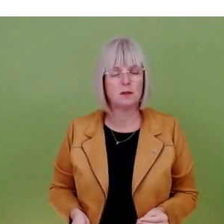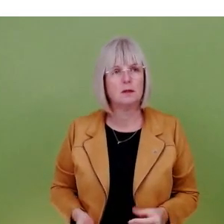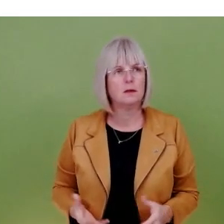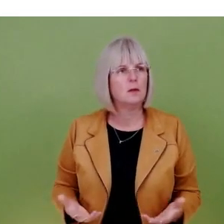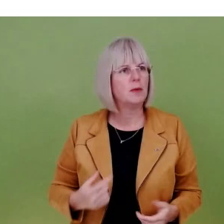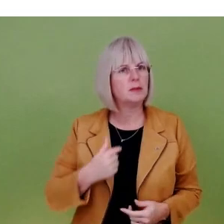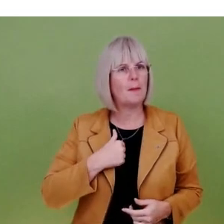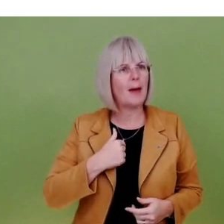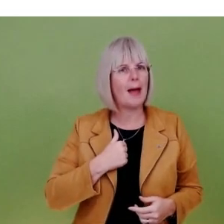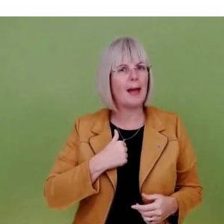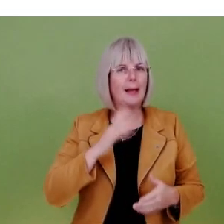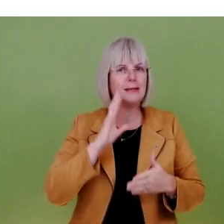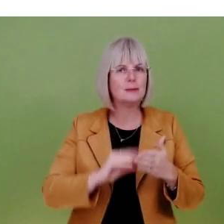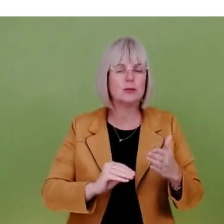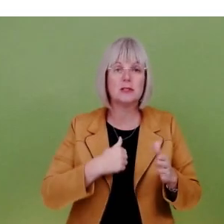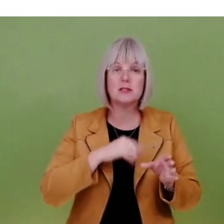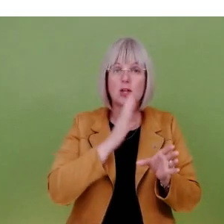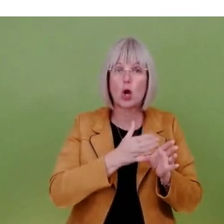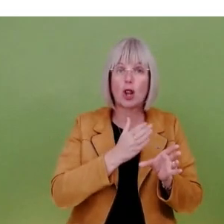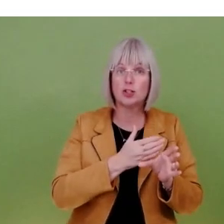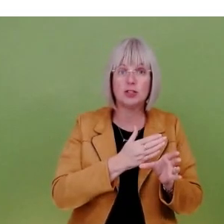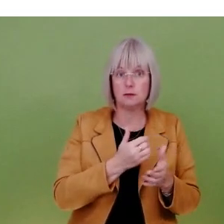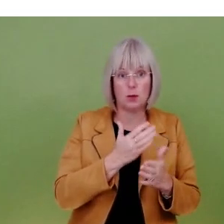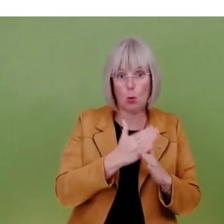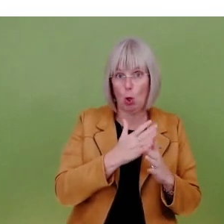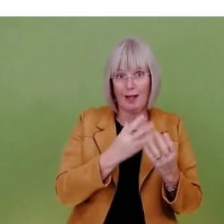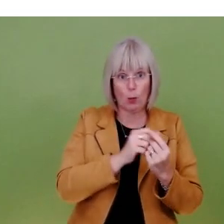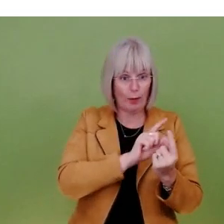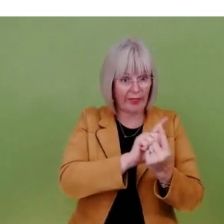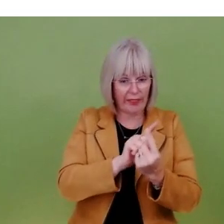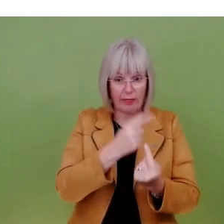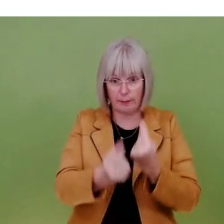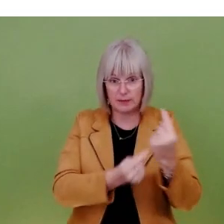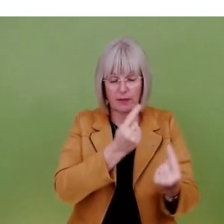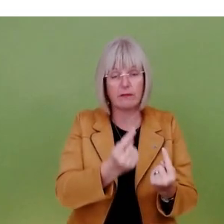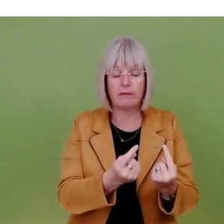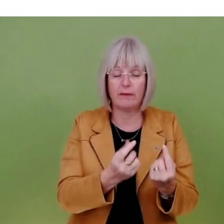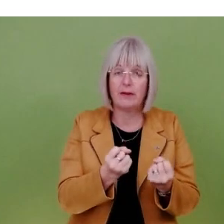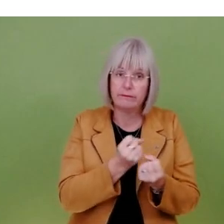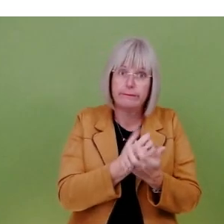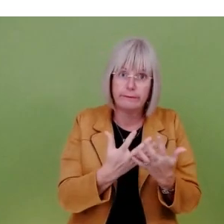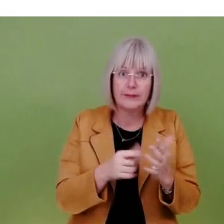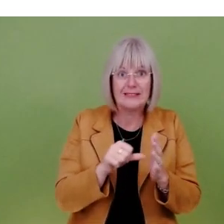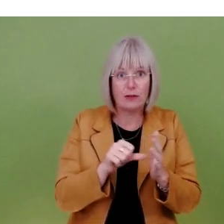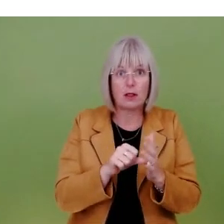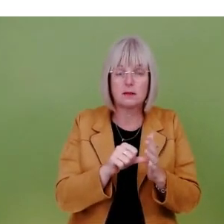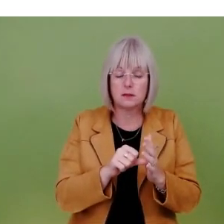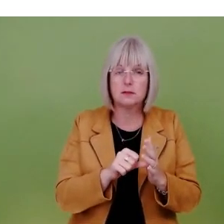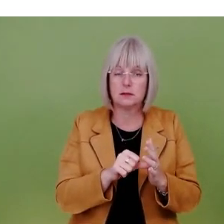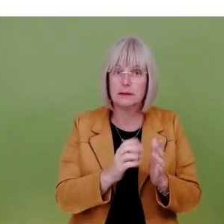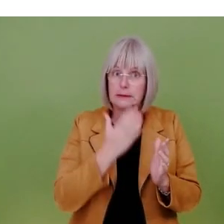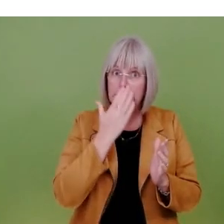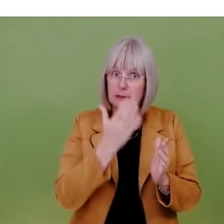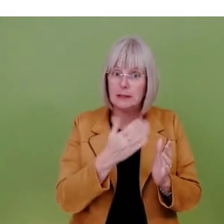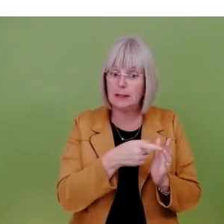that we're very often working with people who are facing difficulties that you know, appear to be incredibly difficult to find a way